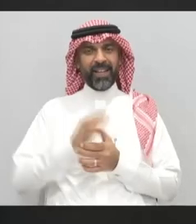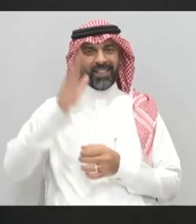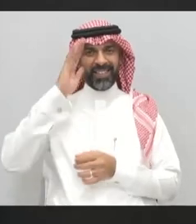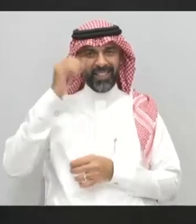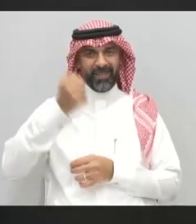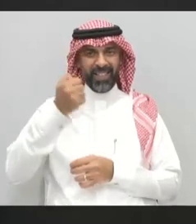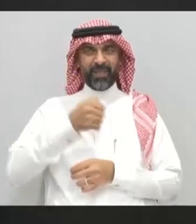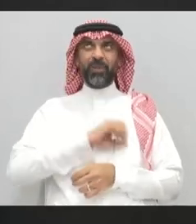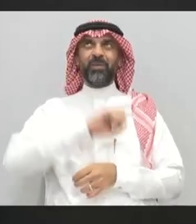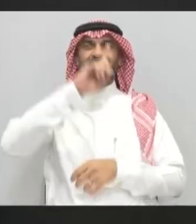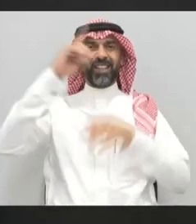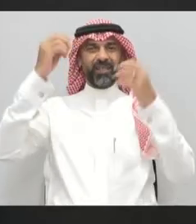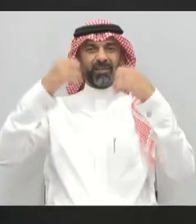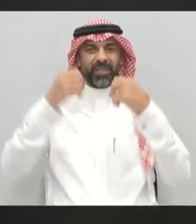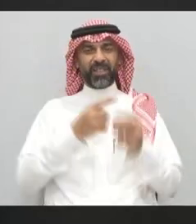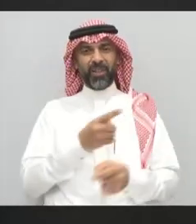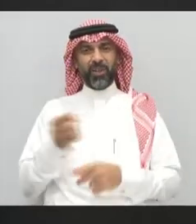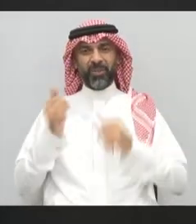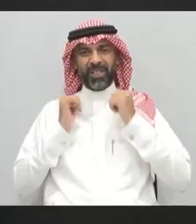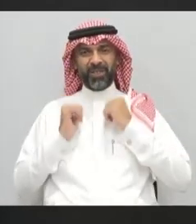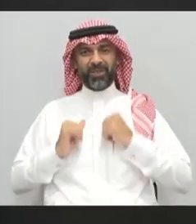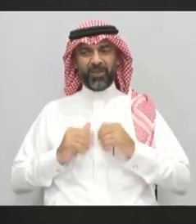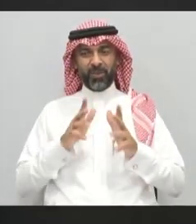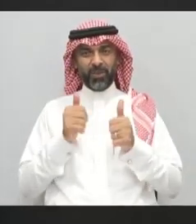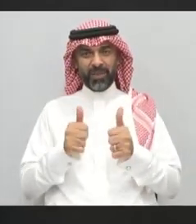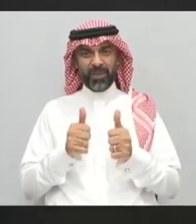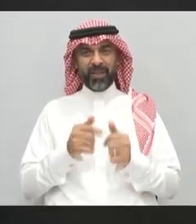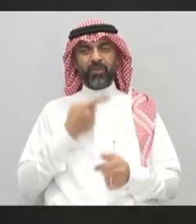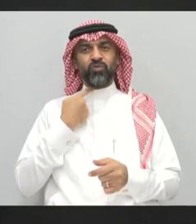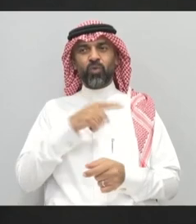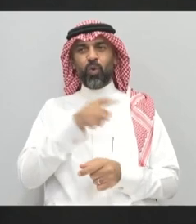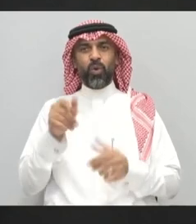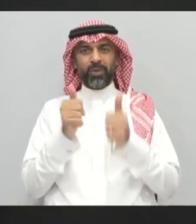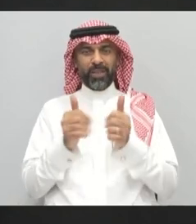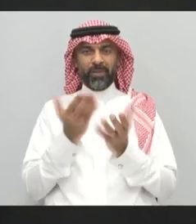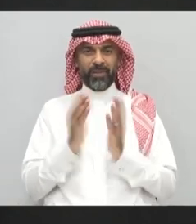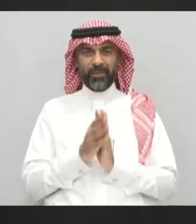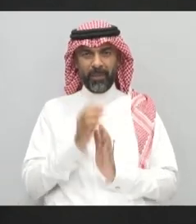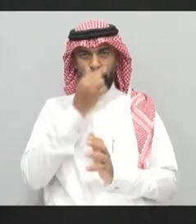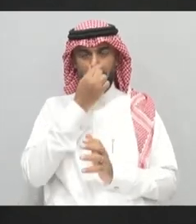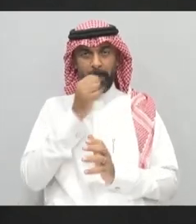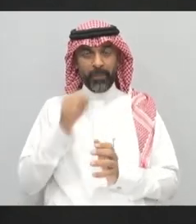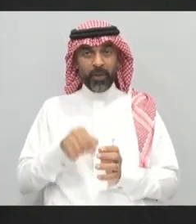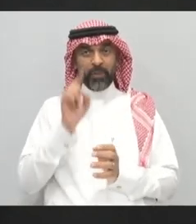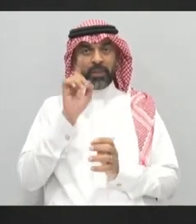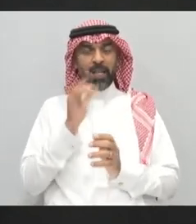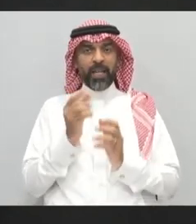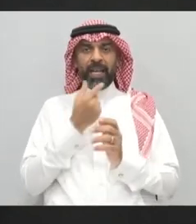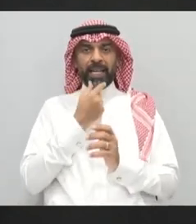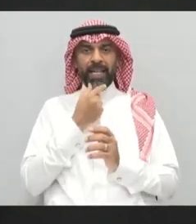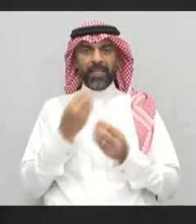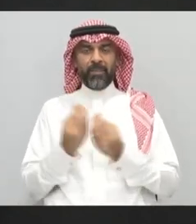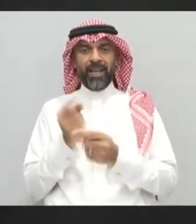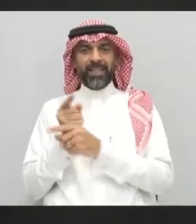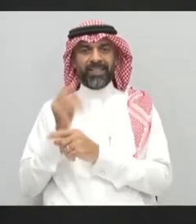Assalamu alaikum wa rahmatullahi wa barakatuh. Hello my student, how are you? I hope all of you are doing well. Today inshallah we're going to have an English class with me,